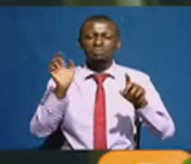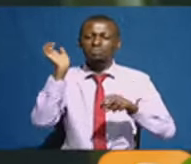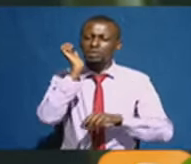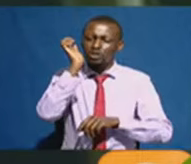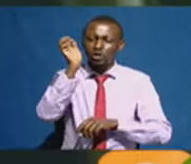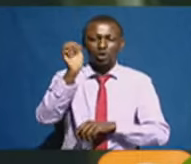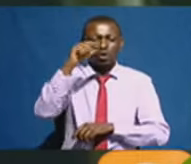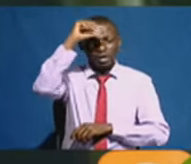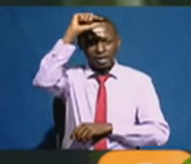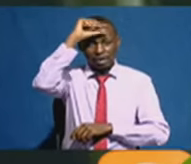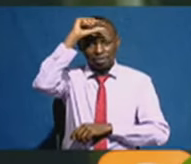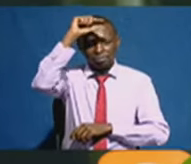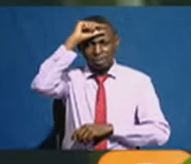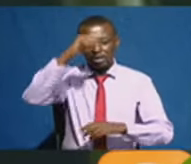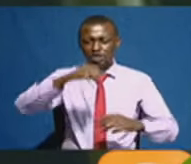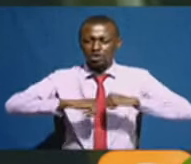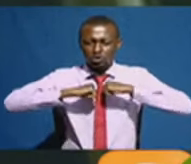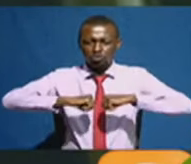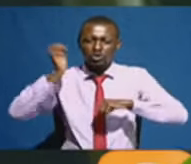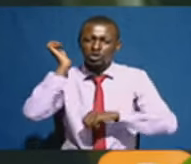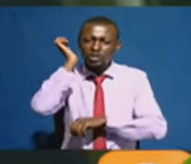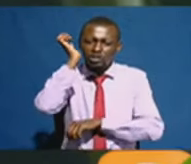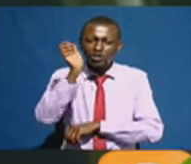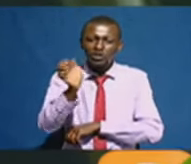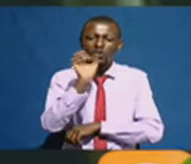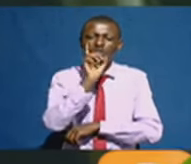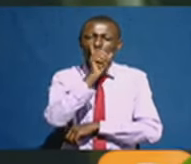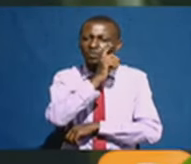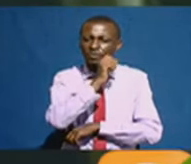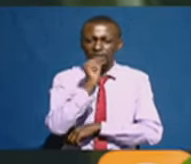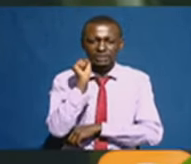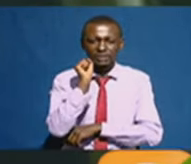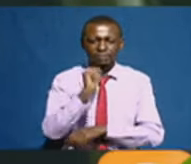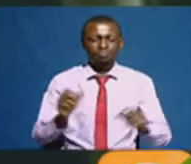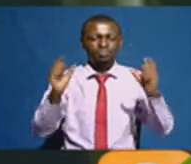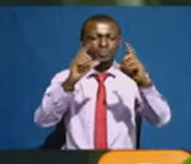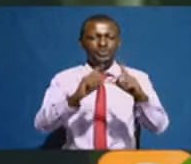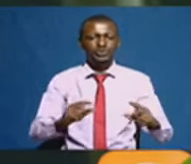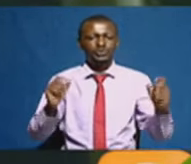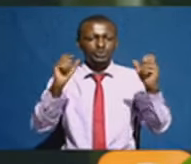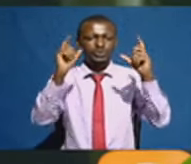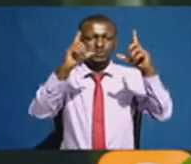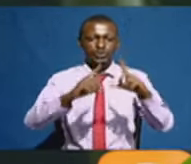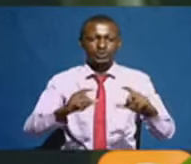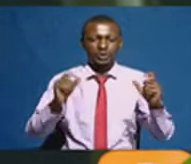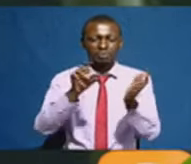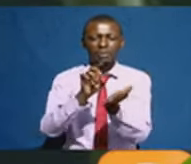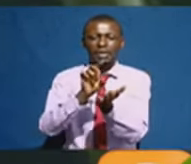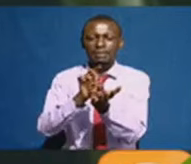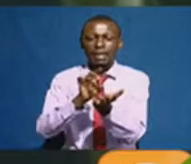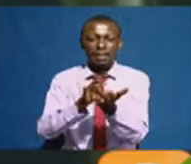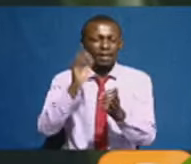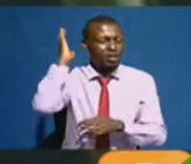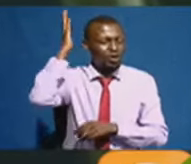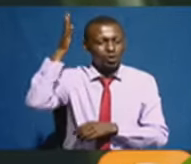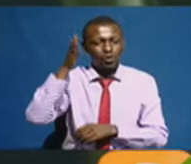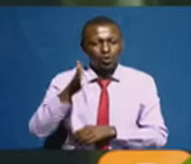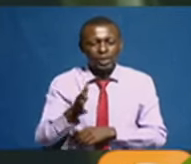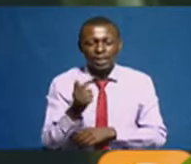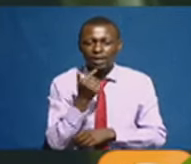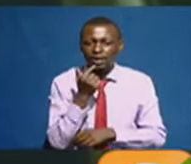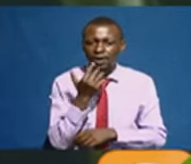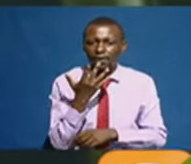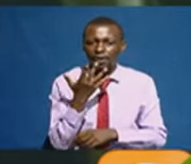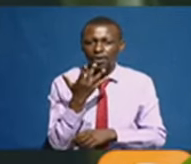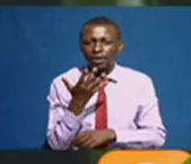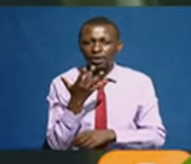government officials. When they started saying that they will be sacked, when they started saying that